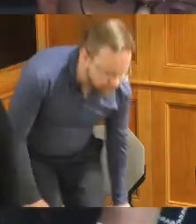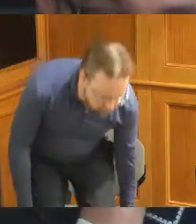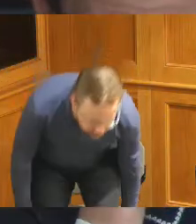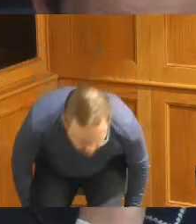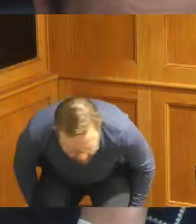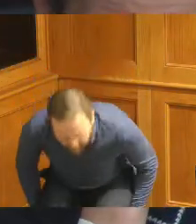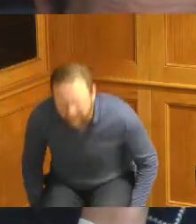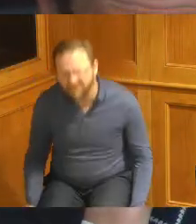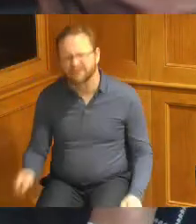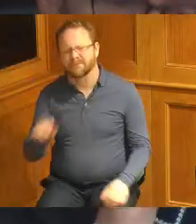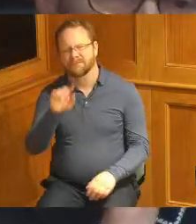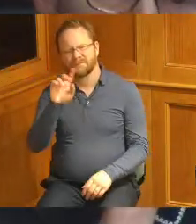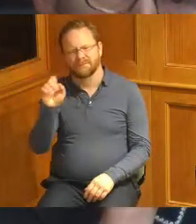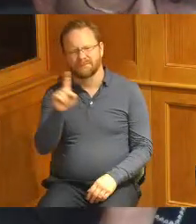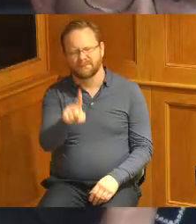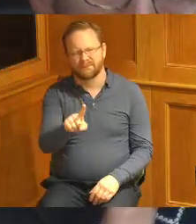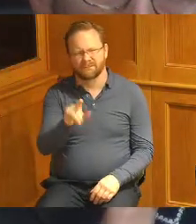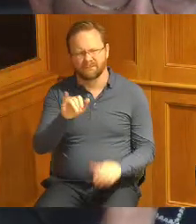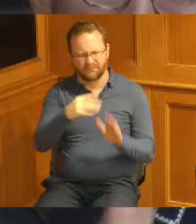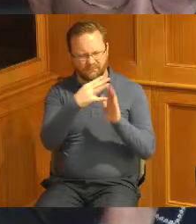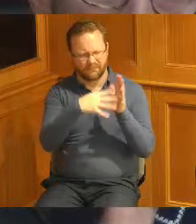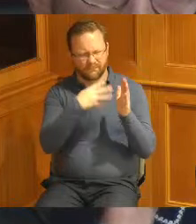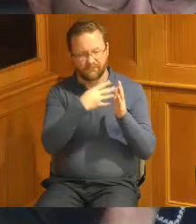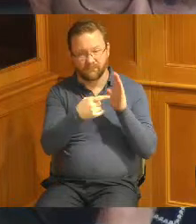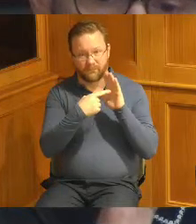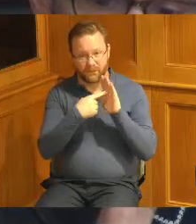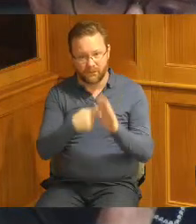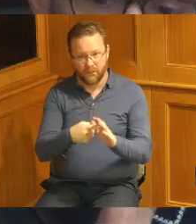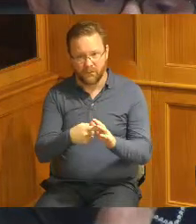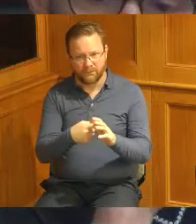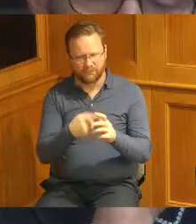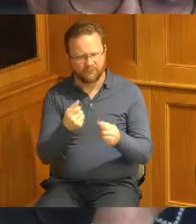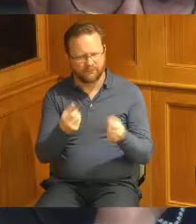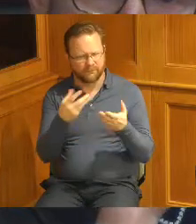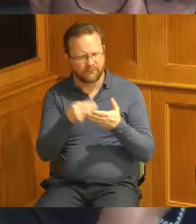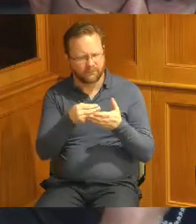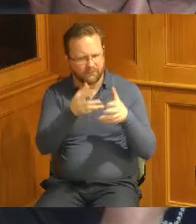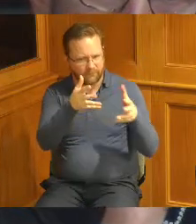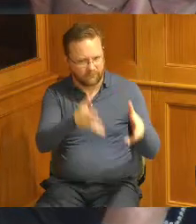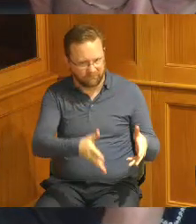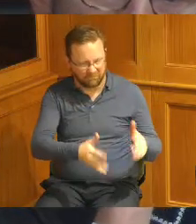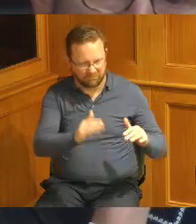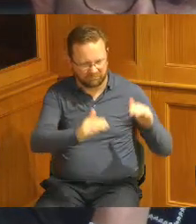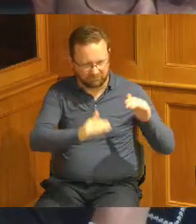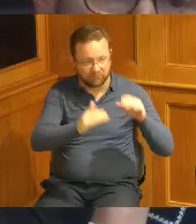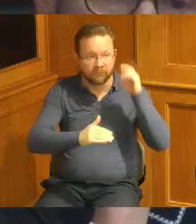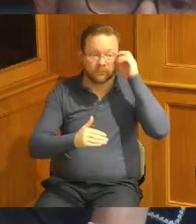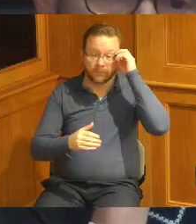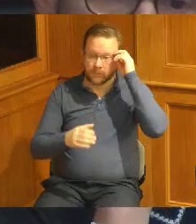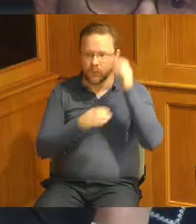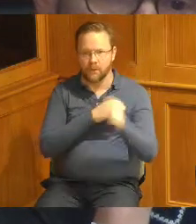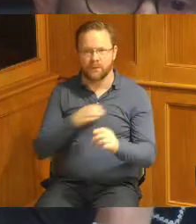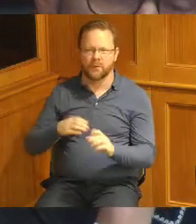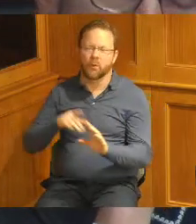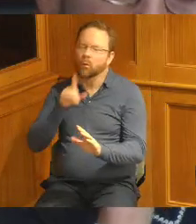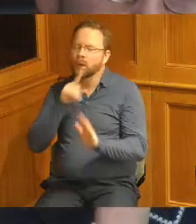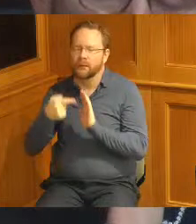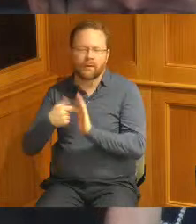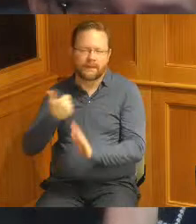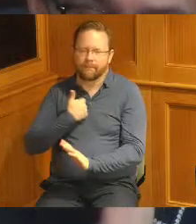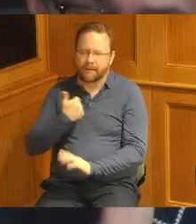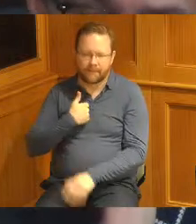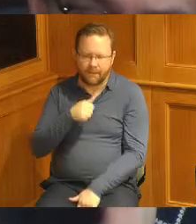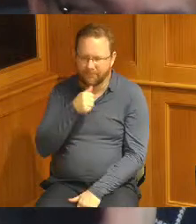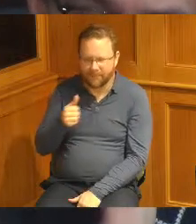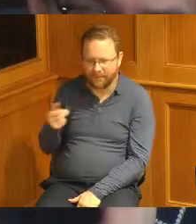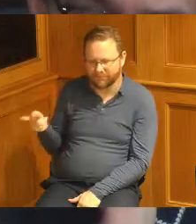that remain, or balances rather, that are coming back. So this commission, and let me just speak for myself at the moment, but generally,